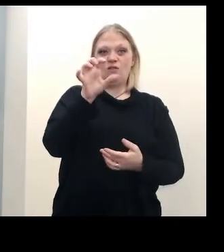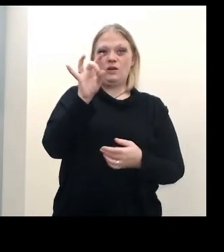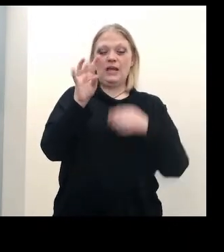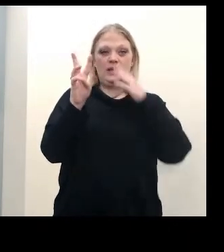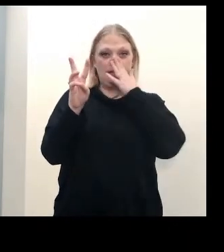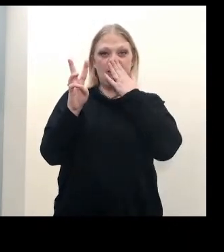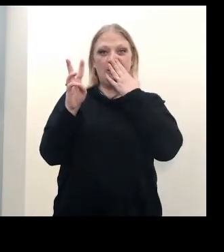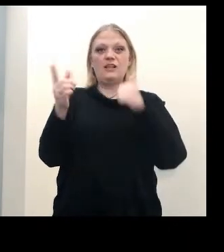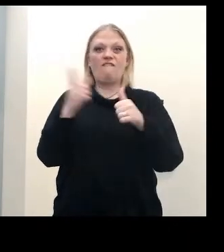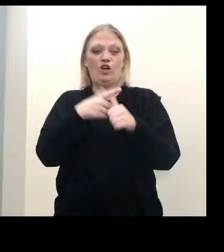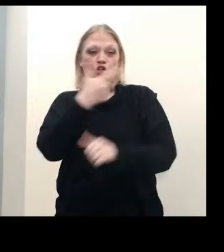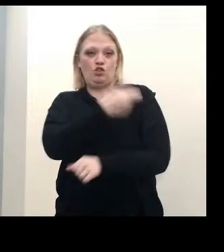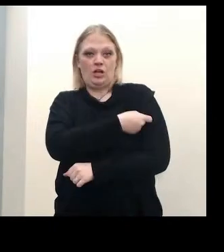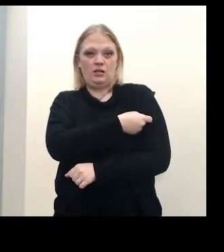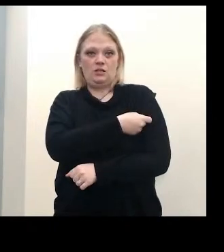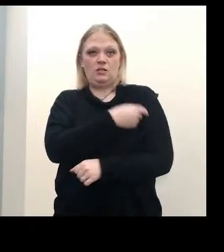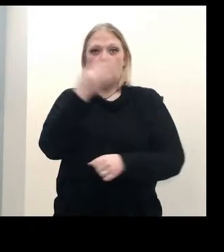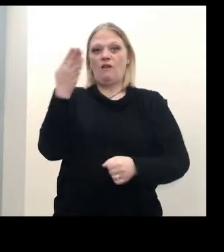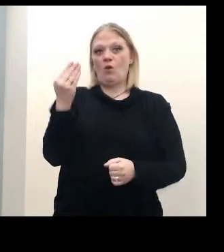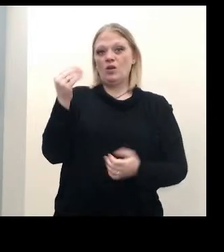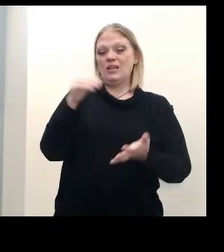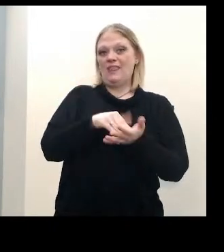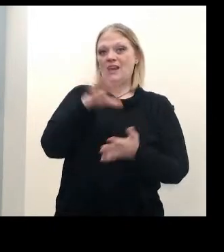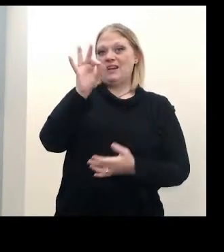20,586 first doses and